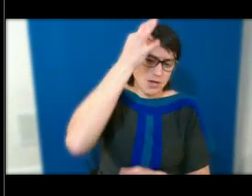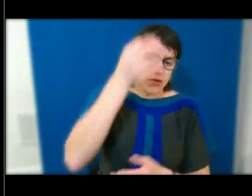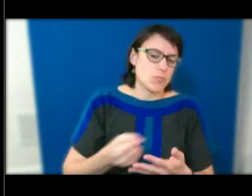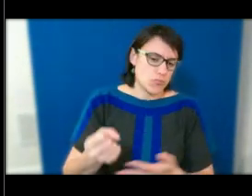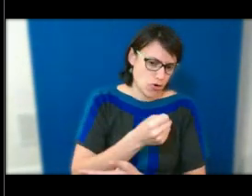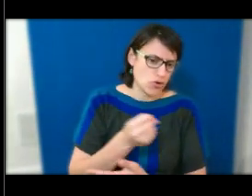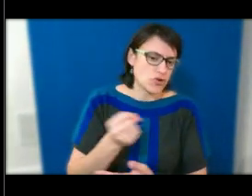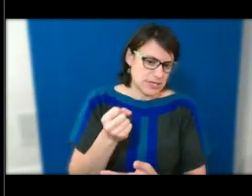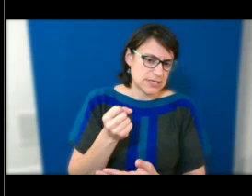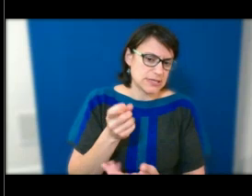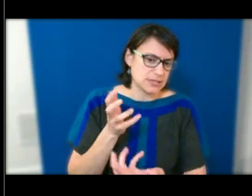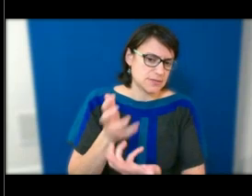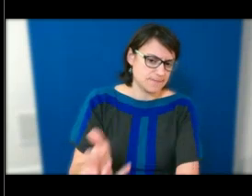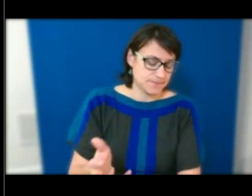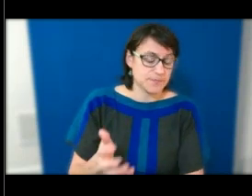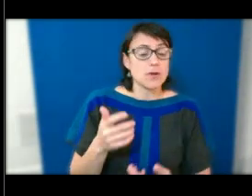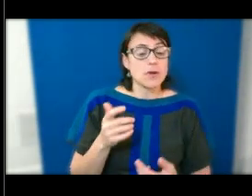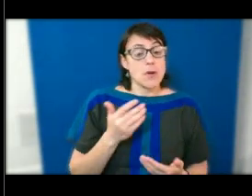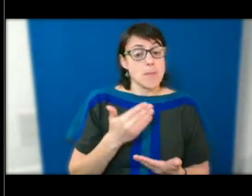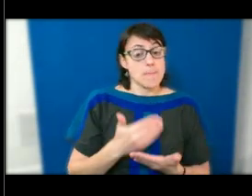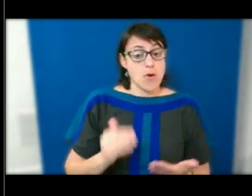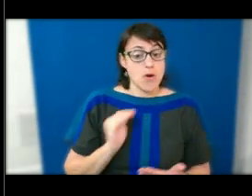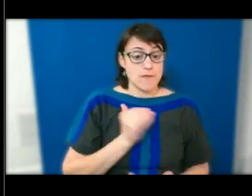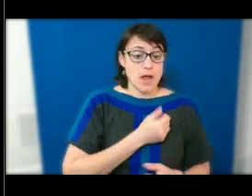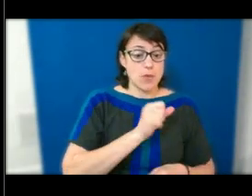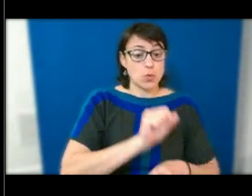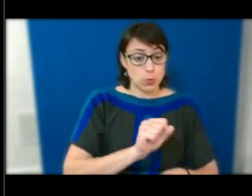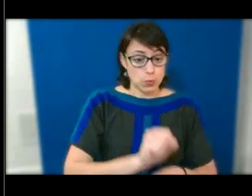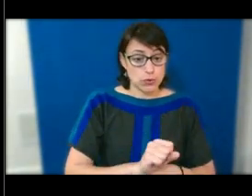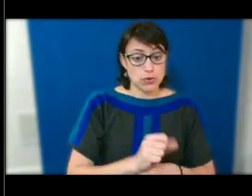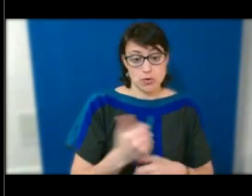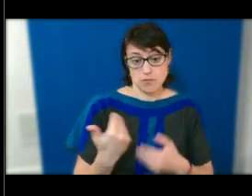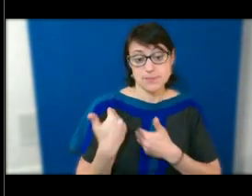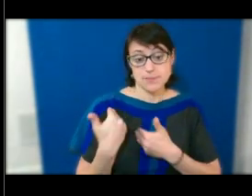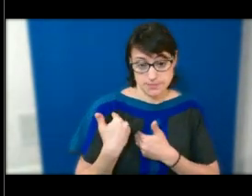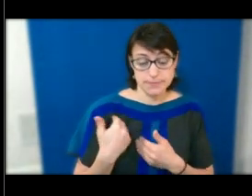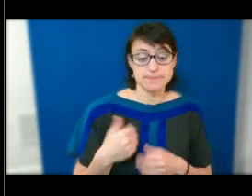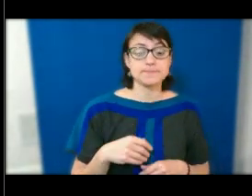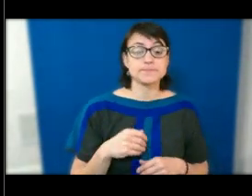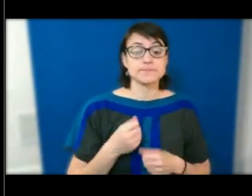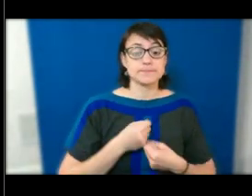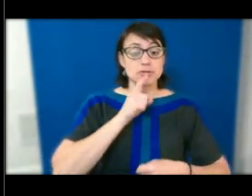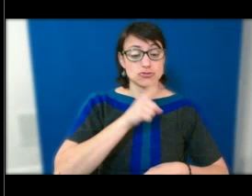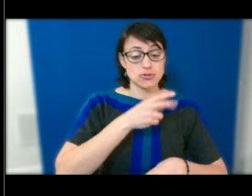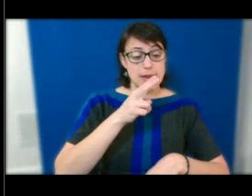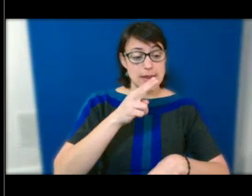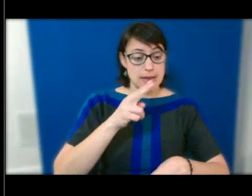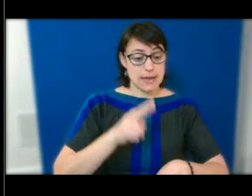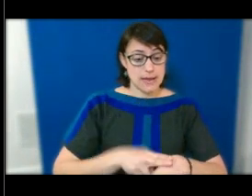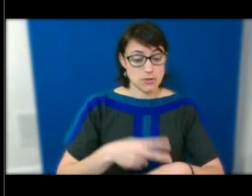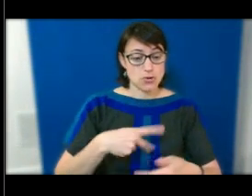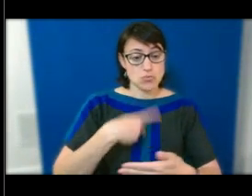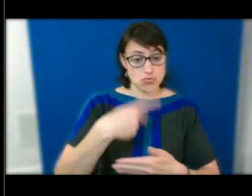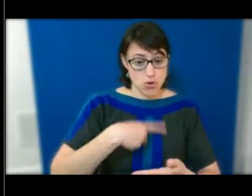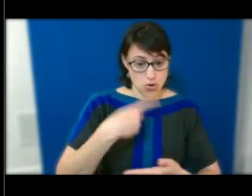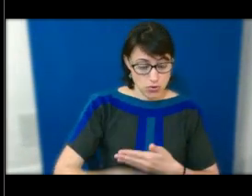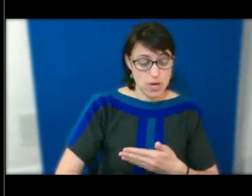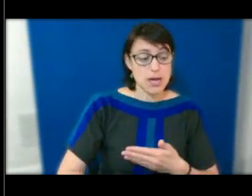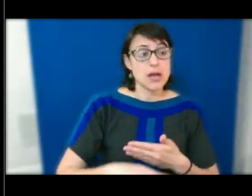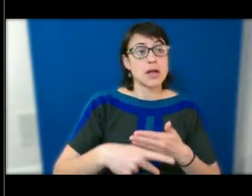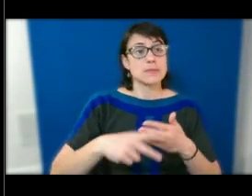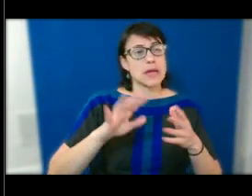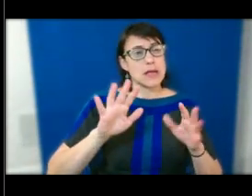that together into a sort of an overriding series of focus areas that I'll talk about in